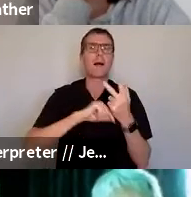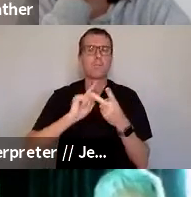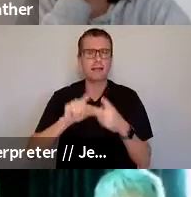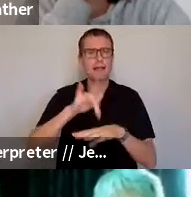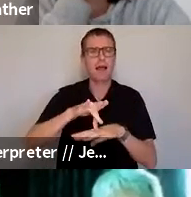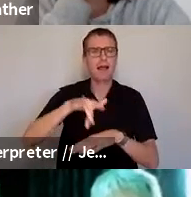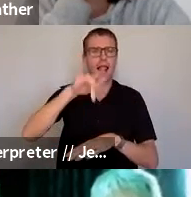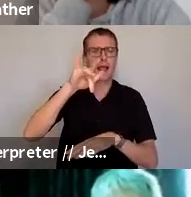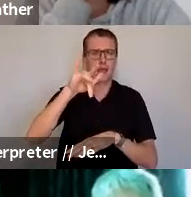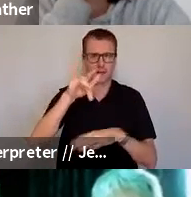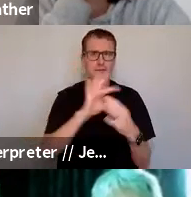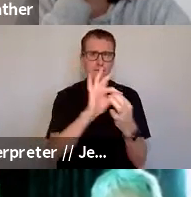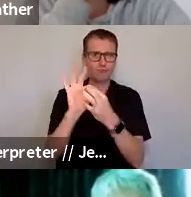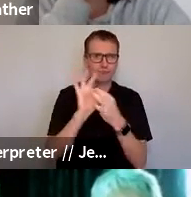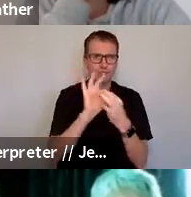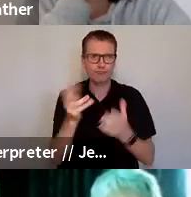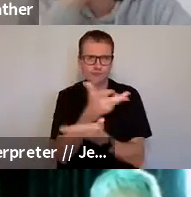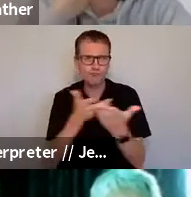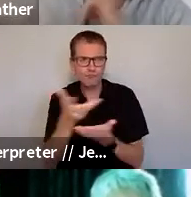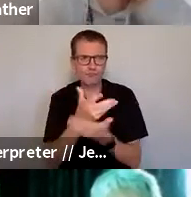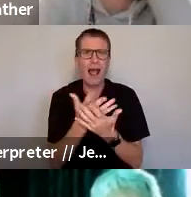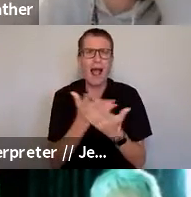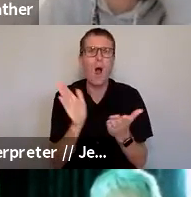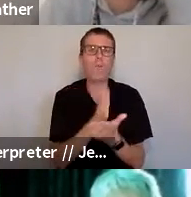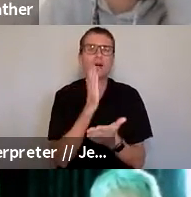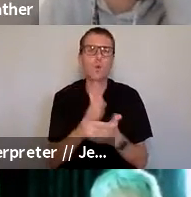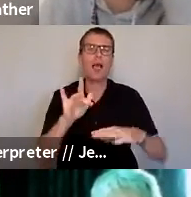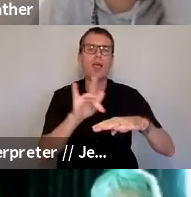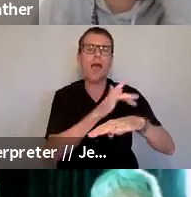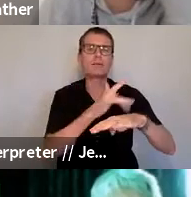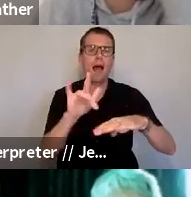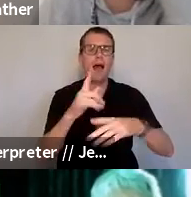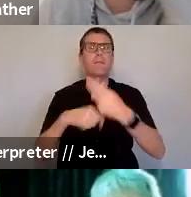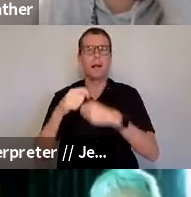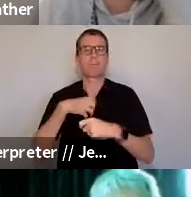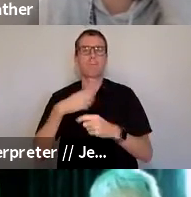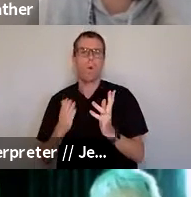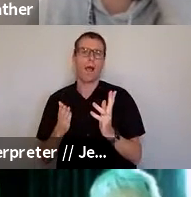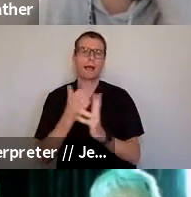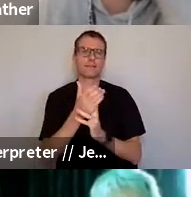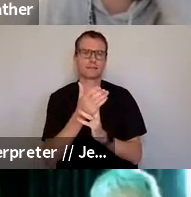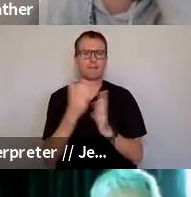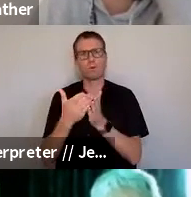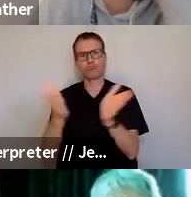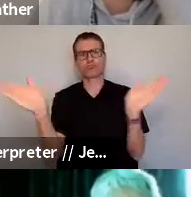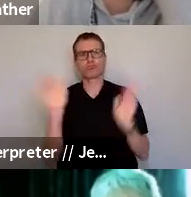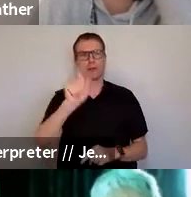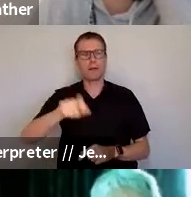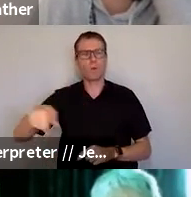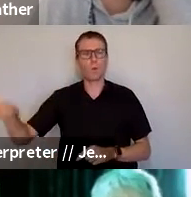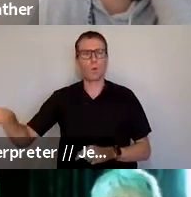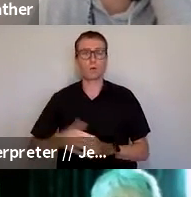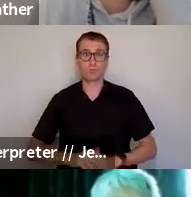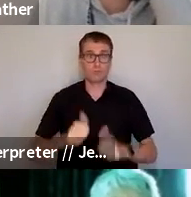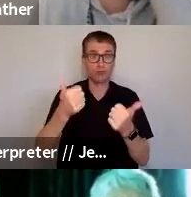developing arts access for all to theatre goers, and working with that, which has been really great, and something that I'll talk